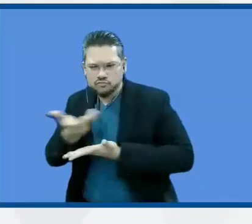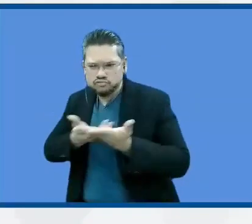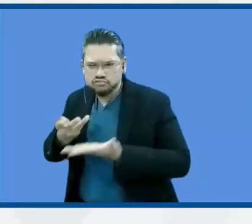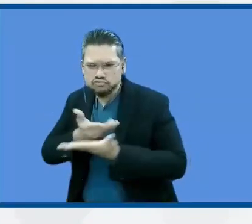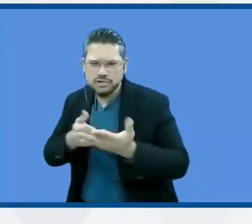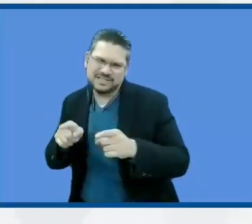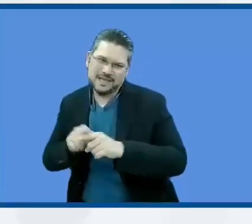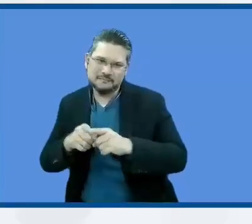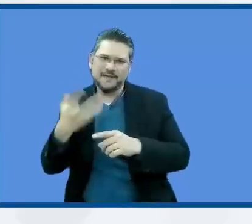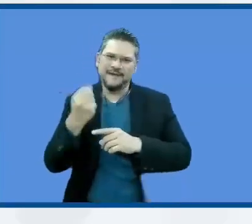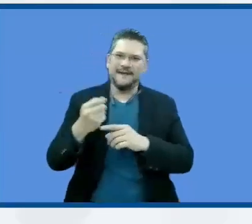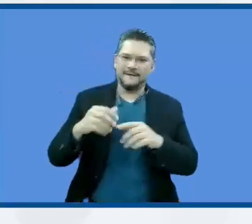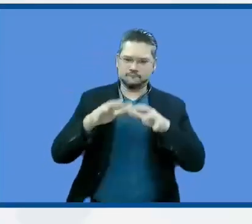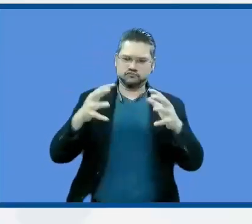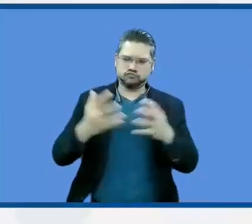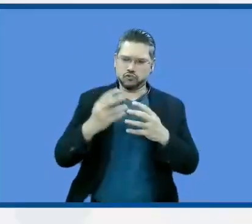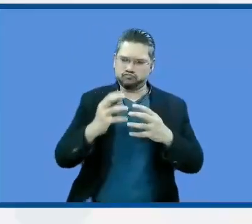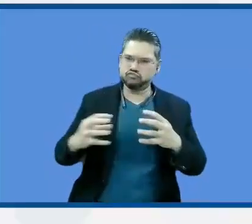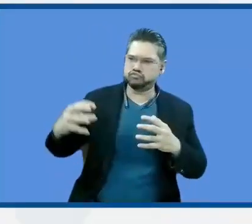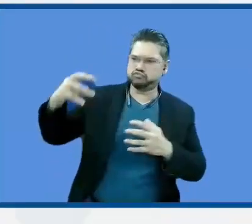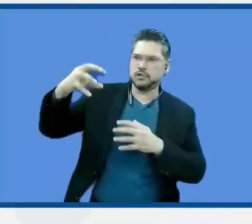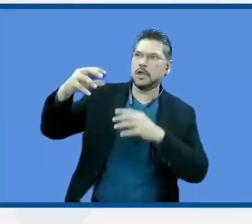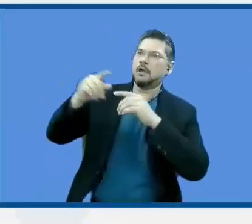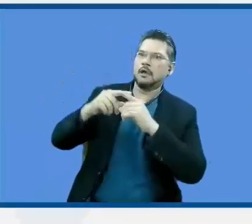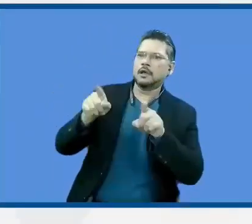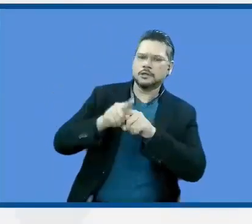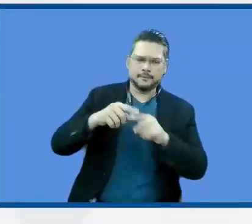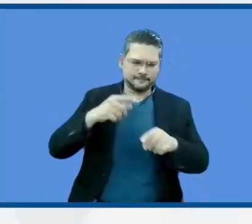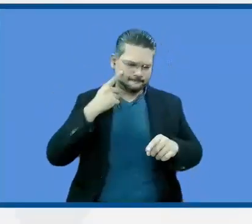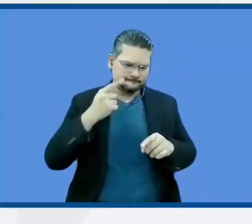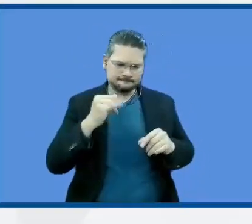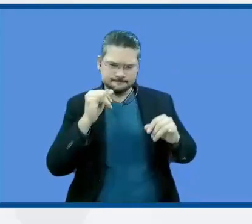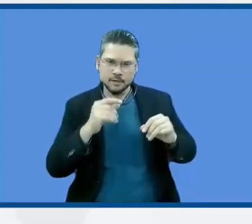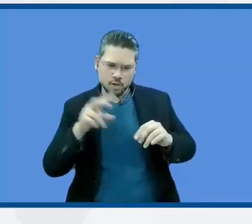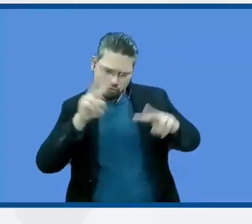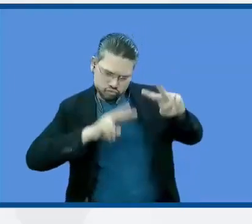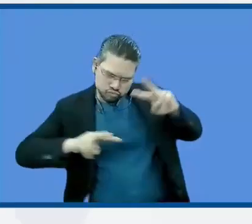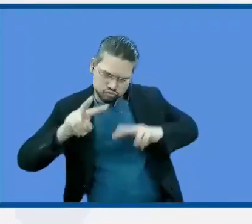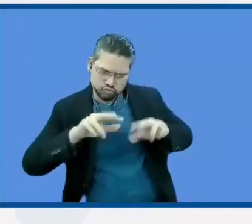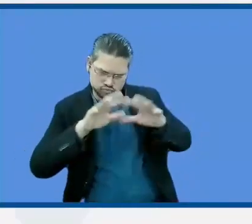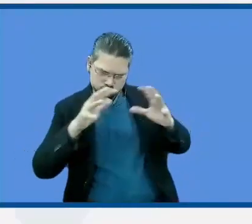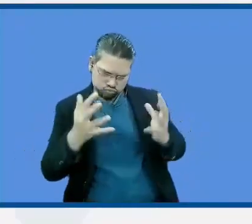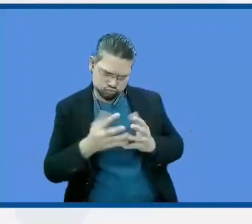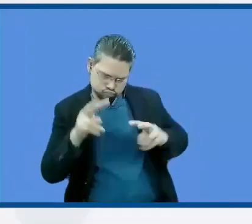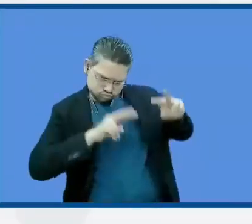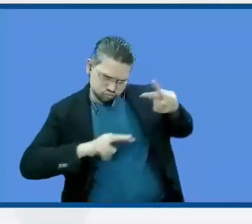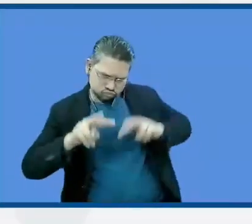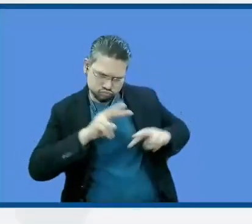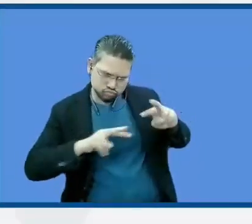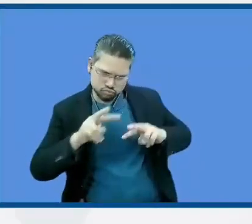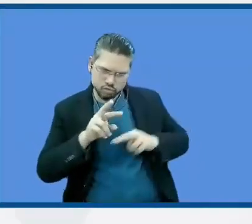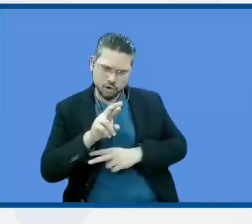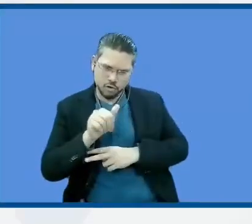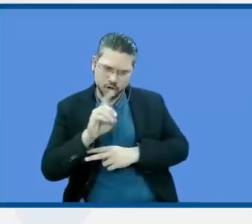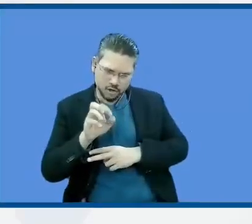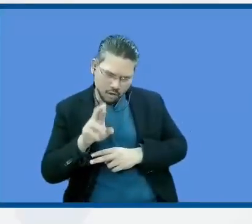Copernicus program are scanning the Earth continuously with cameras, radars, and providing real-time information about potential